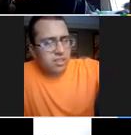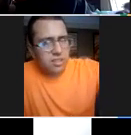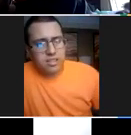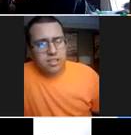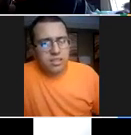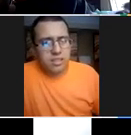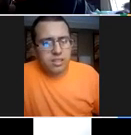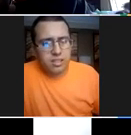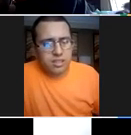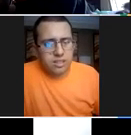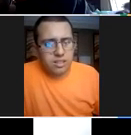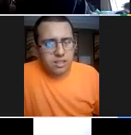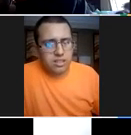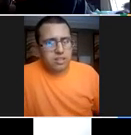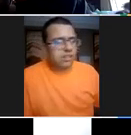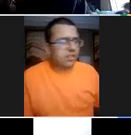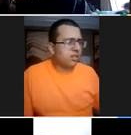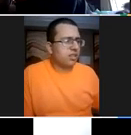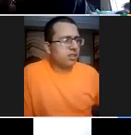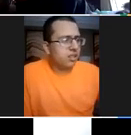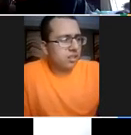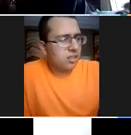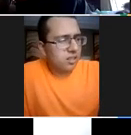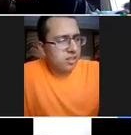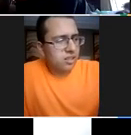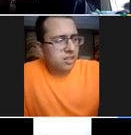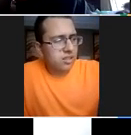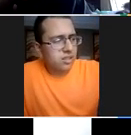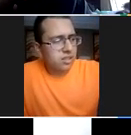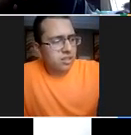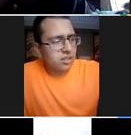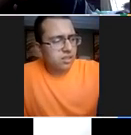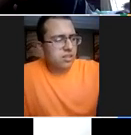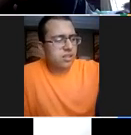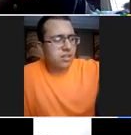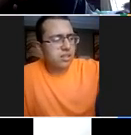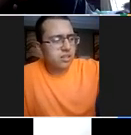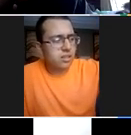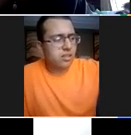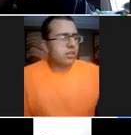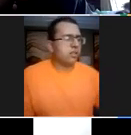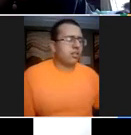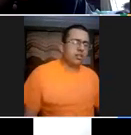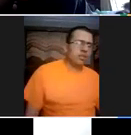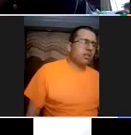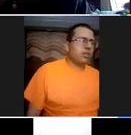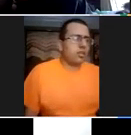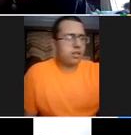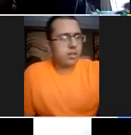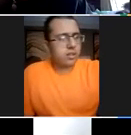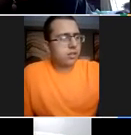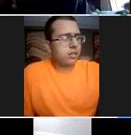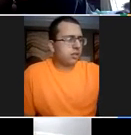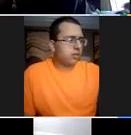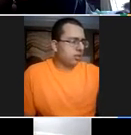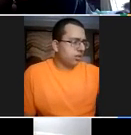lest they should see with their eyes, and hear with their ears,